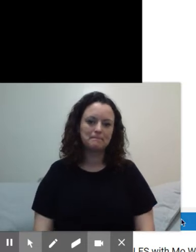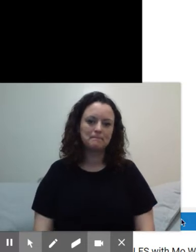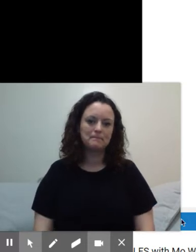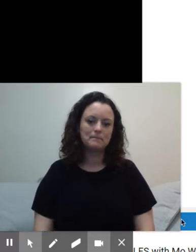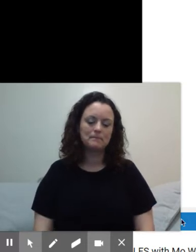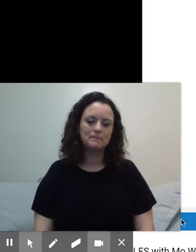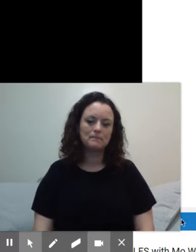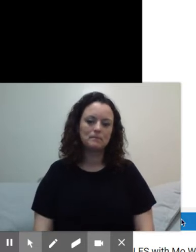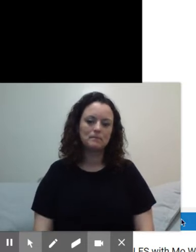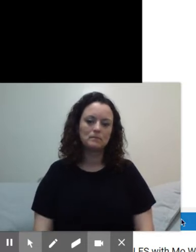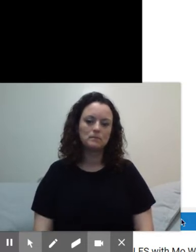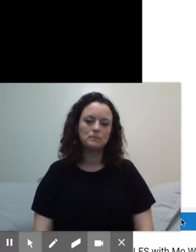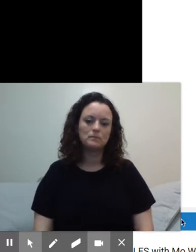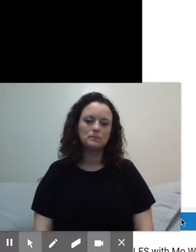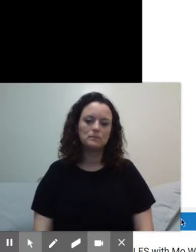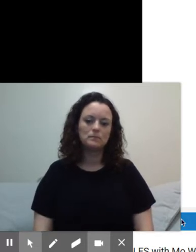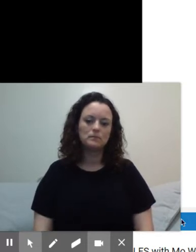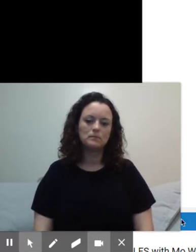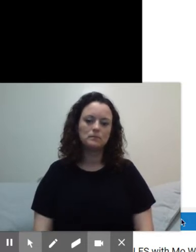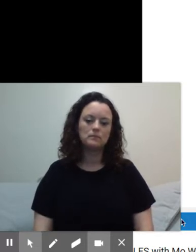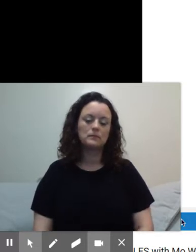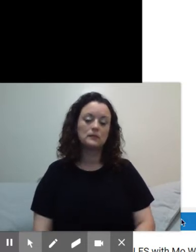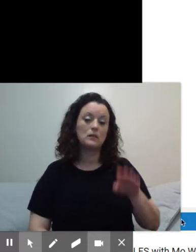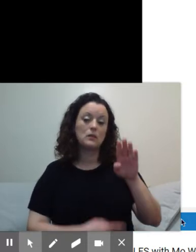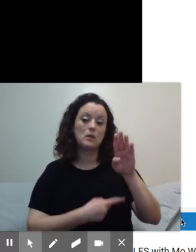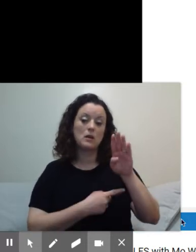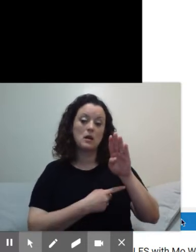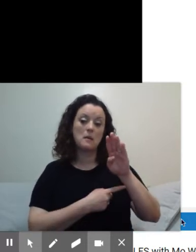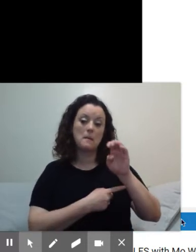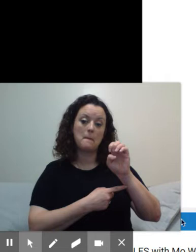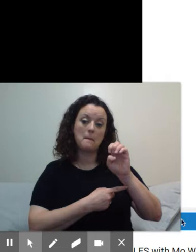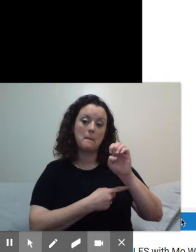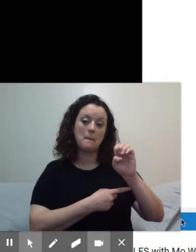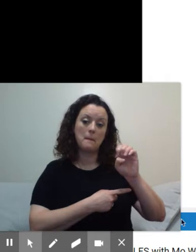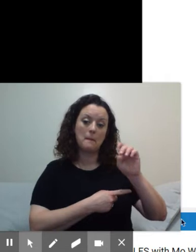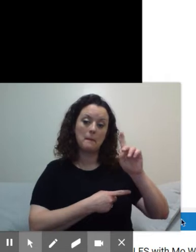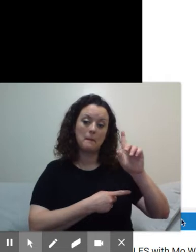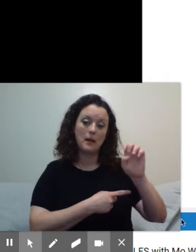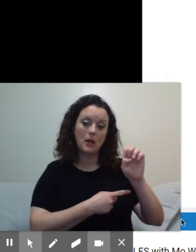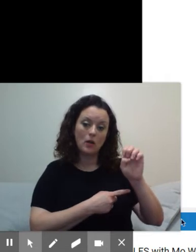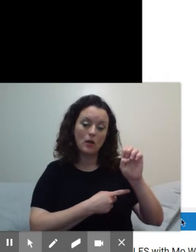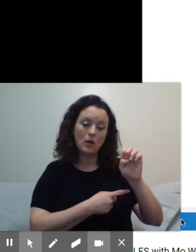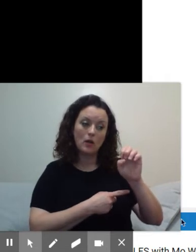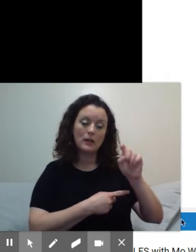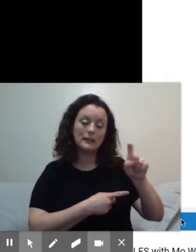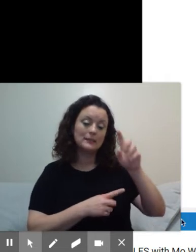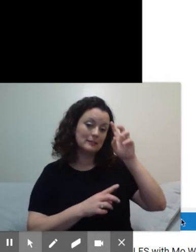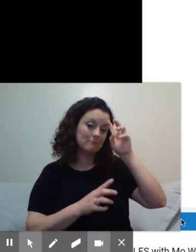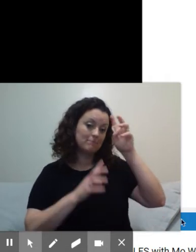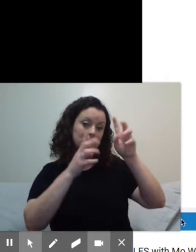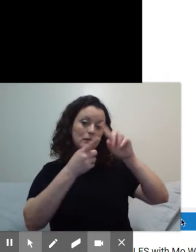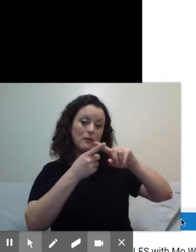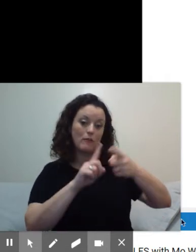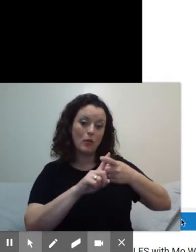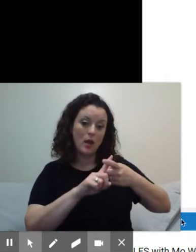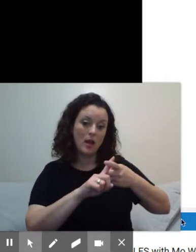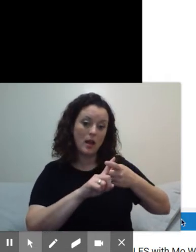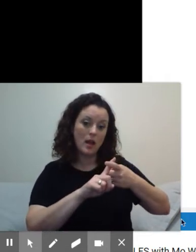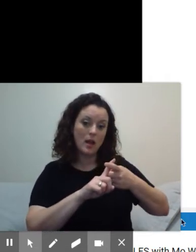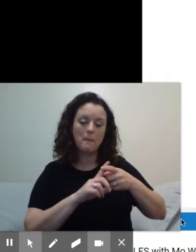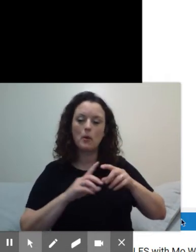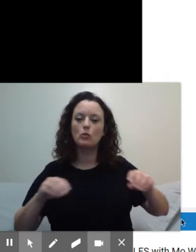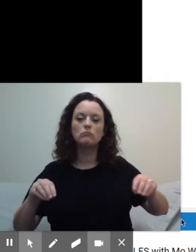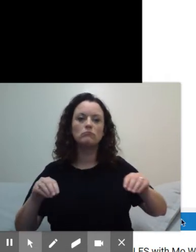But the thing about him in my story is that he's an imaginary friend who hasn't been imagined